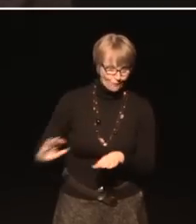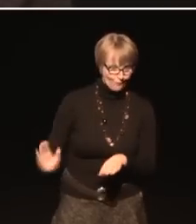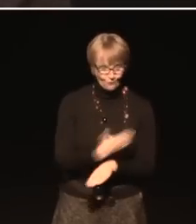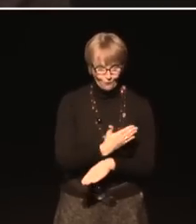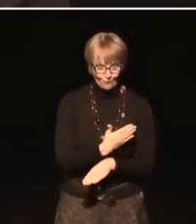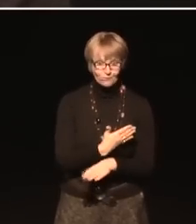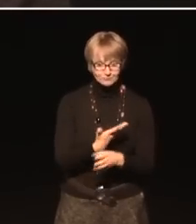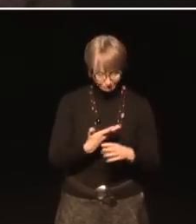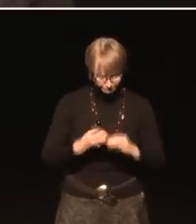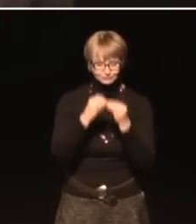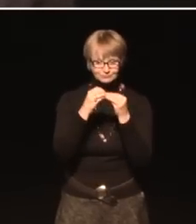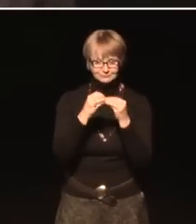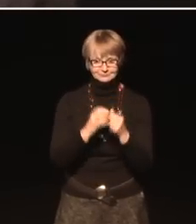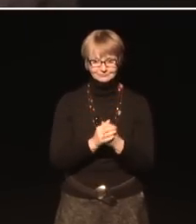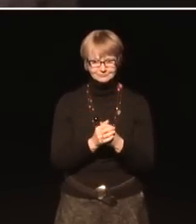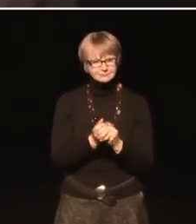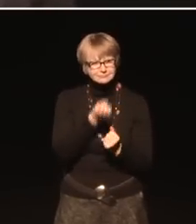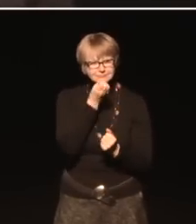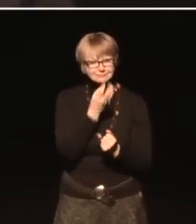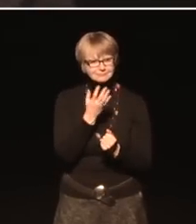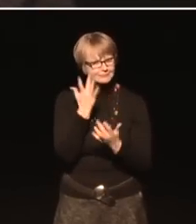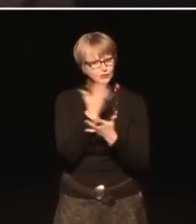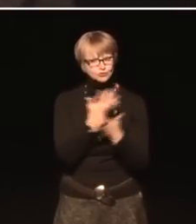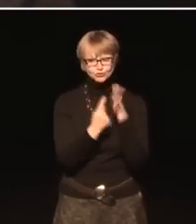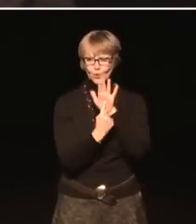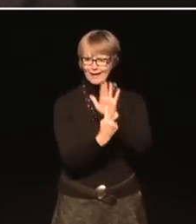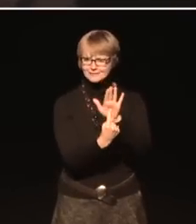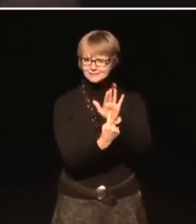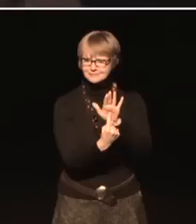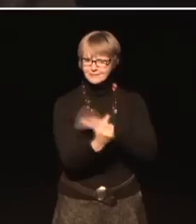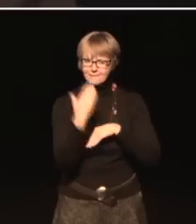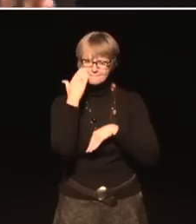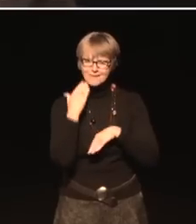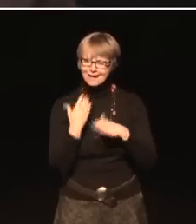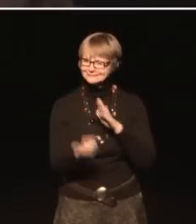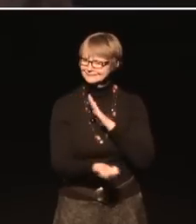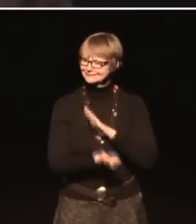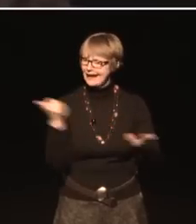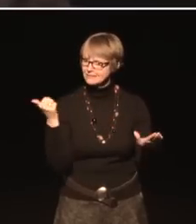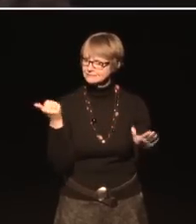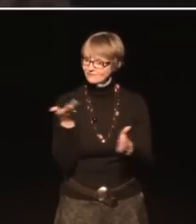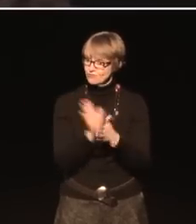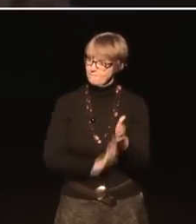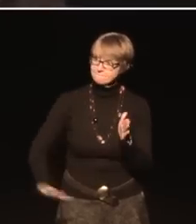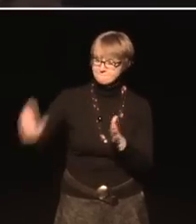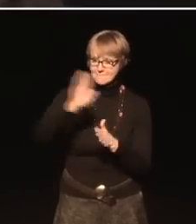it works as a kind of wonderful showcase, really, of black talent across